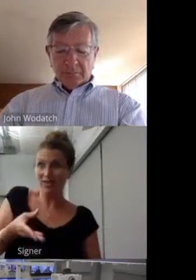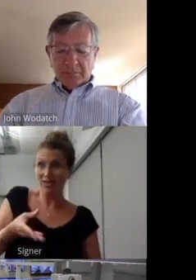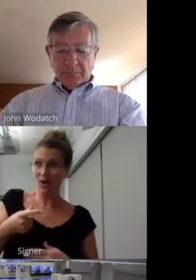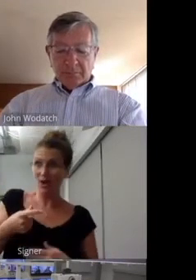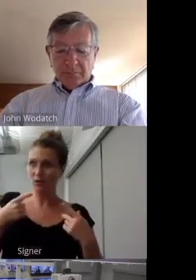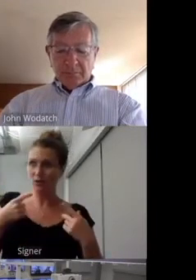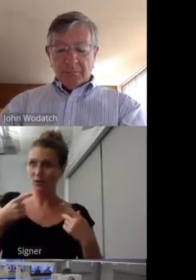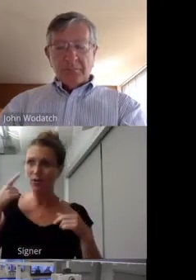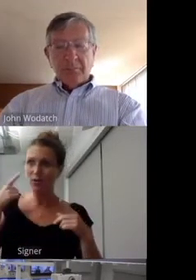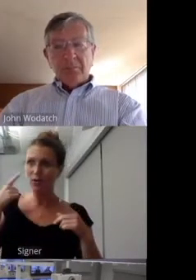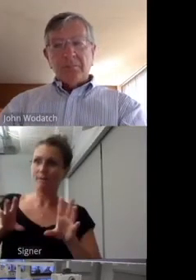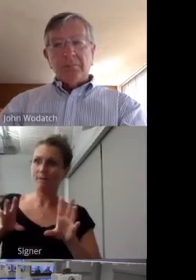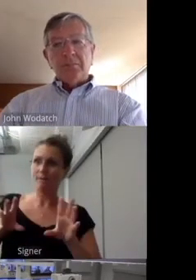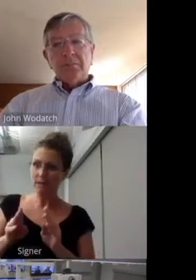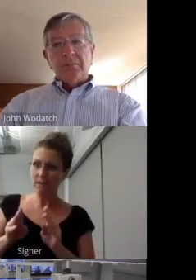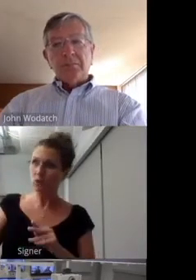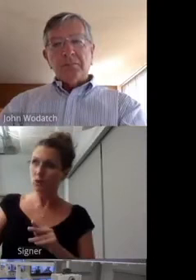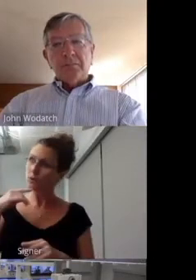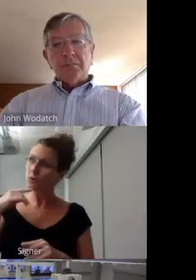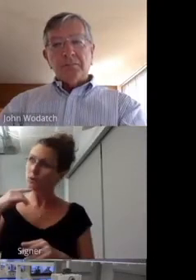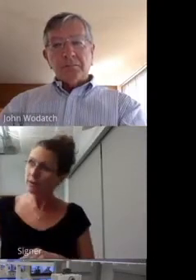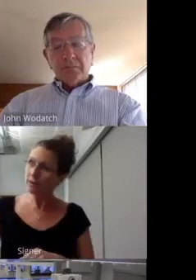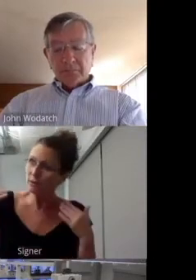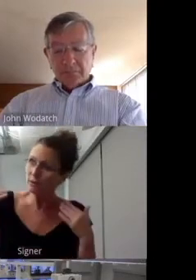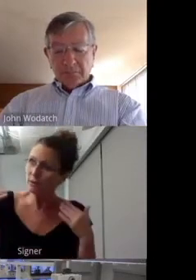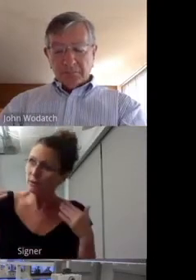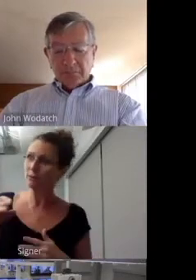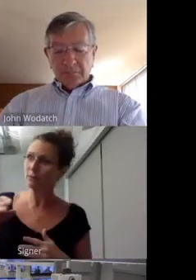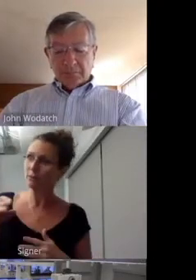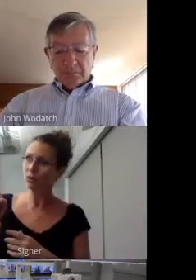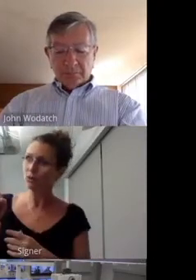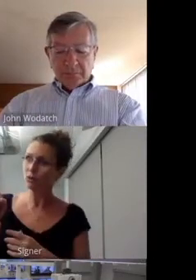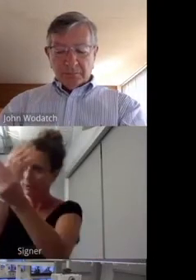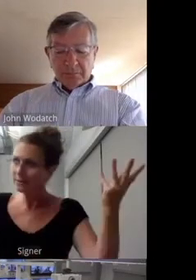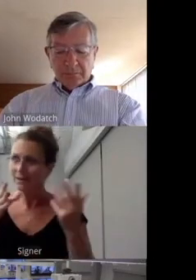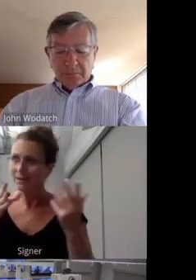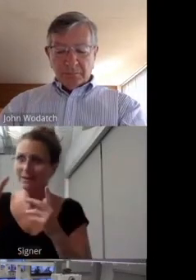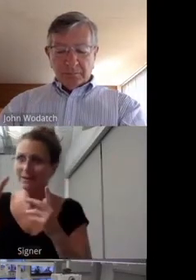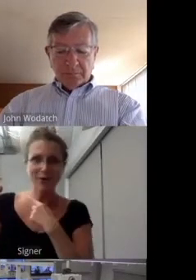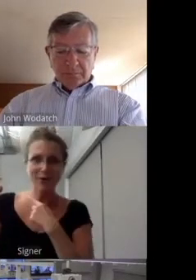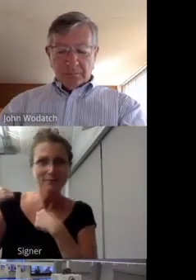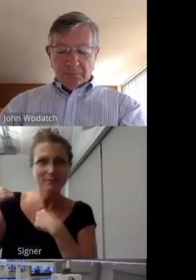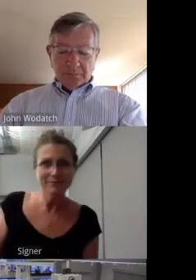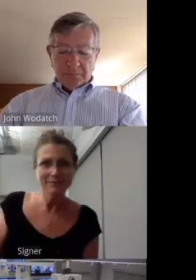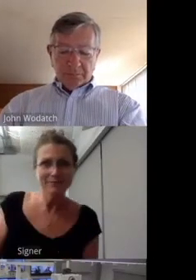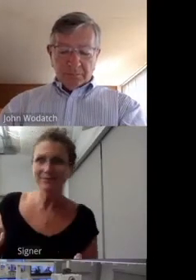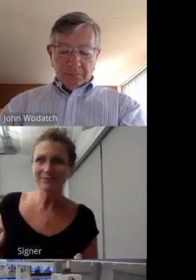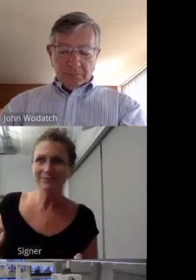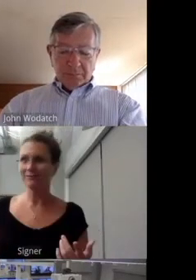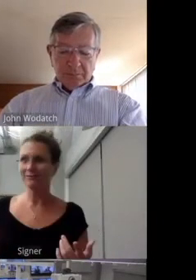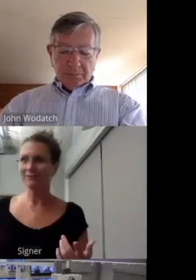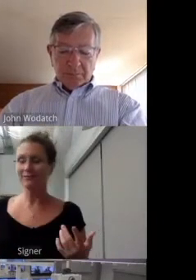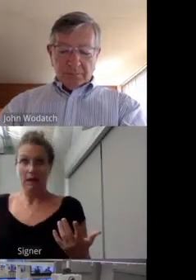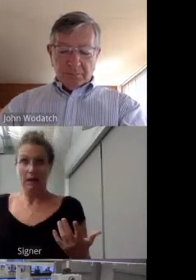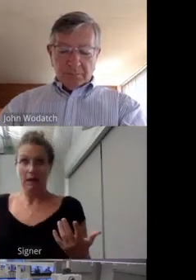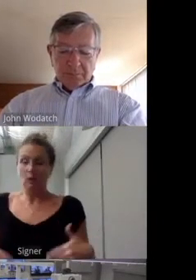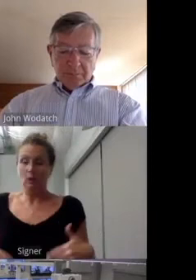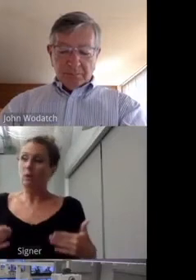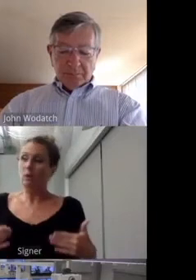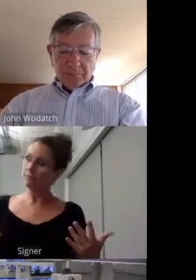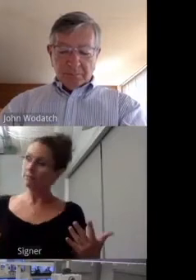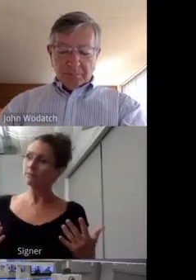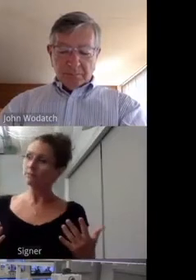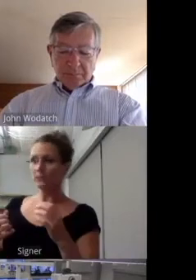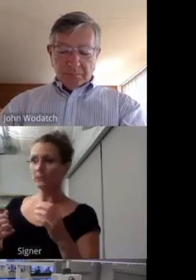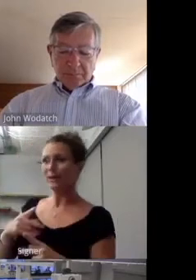never happened before. Can you describe the roundtable? Because I wanted you to paint the picture with your words of that meeting. Well, it was, I would say about